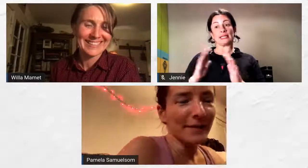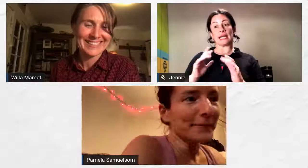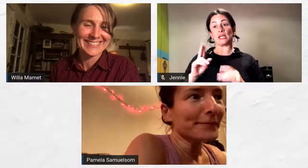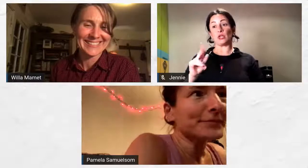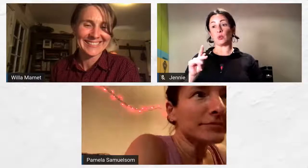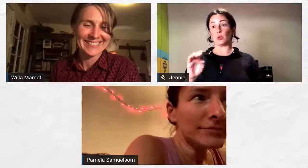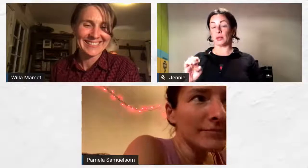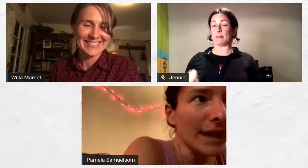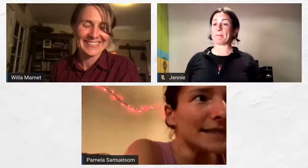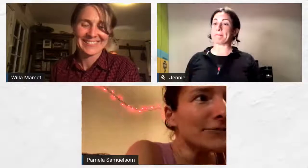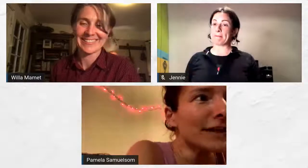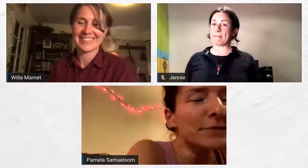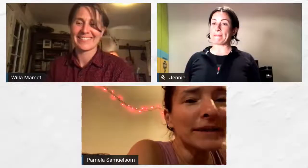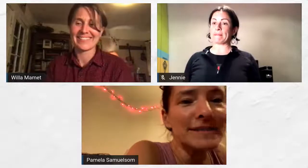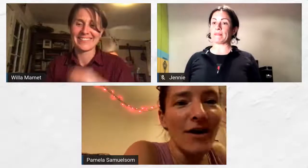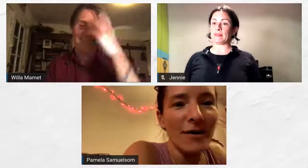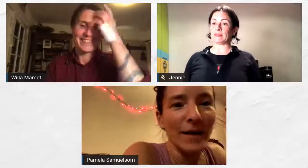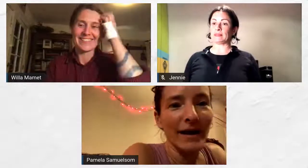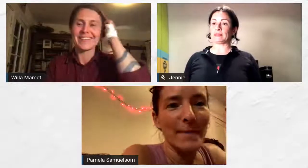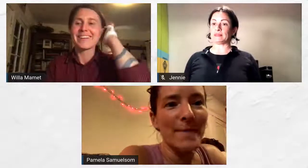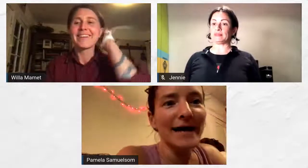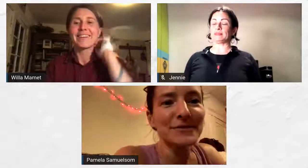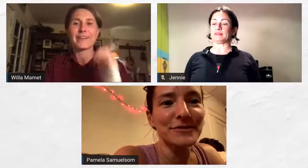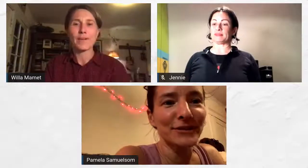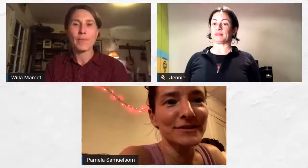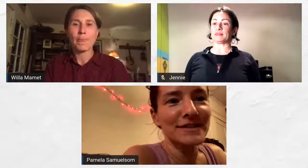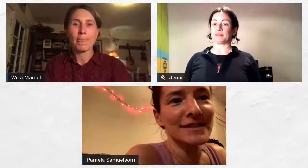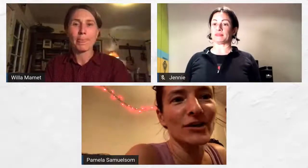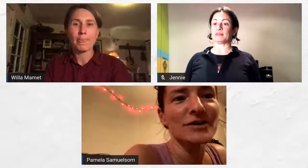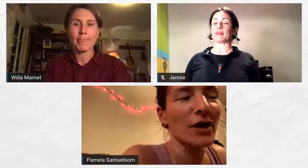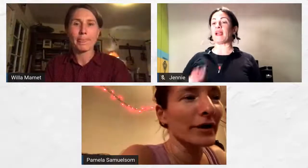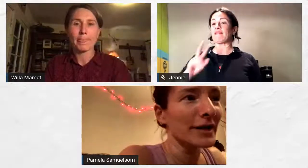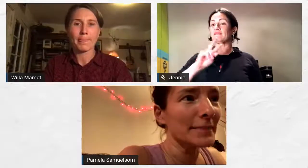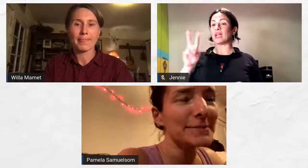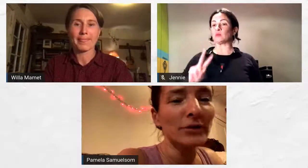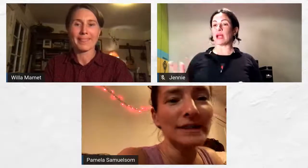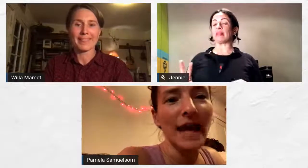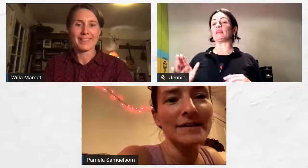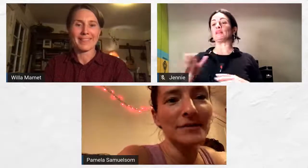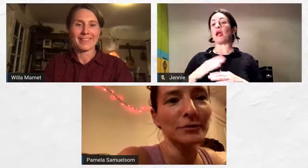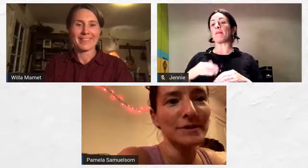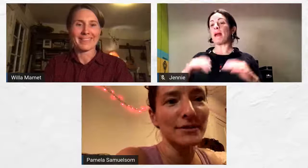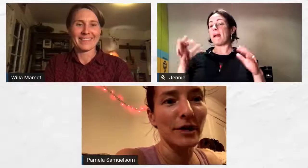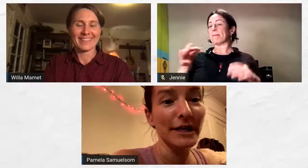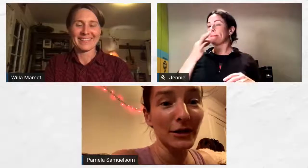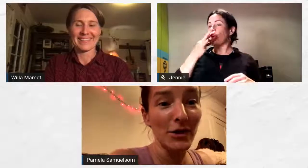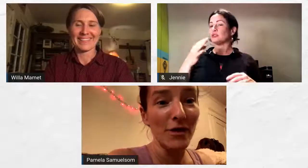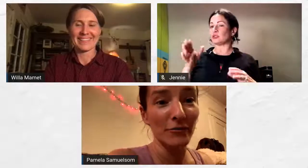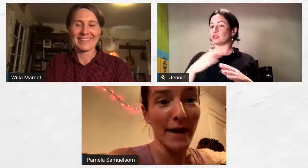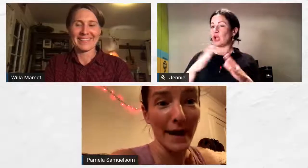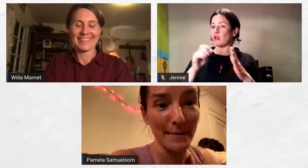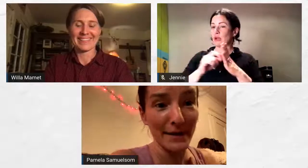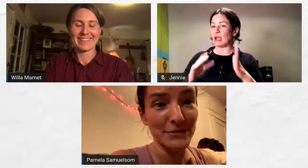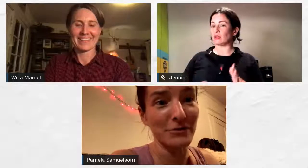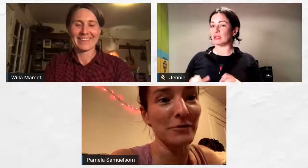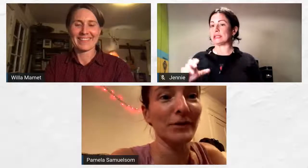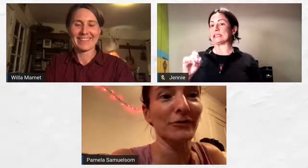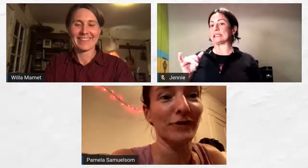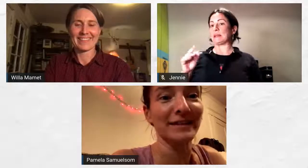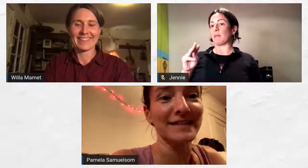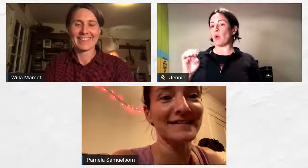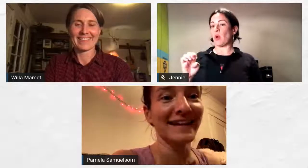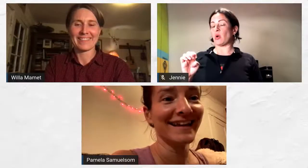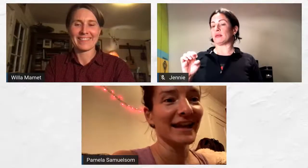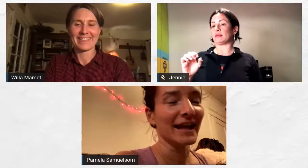for. And it's a Venezuelan song by a master singer-songwriter named Simon Diaz, who is the great hero of my maestro,